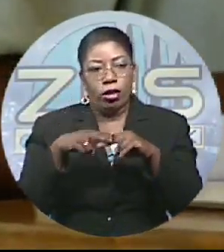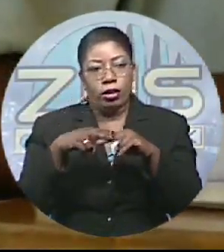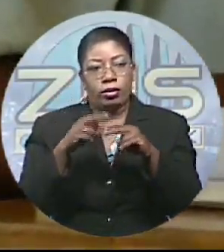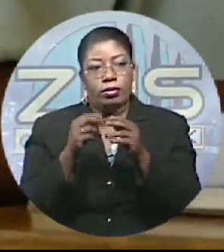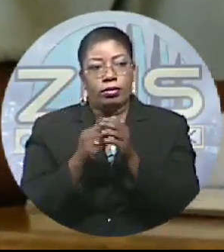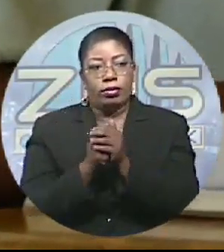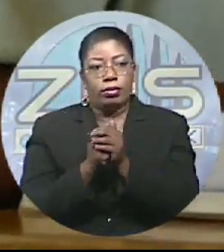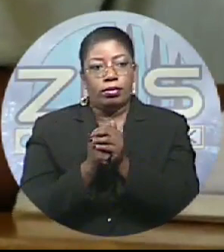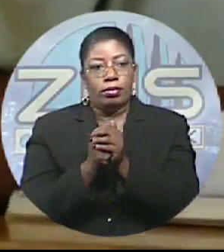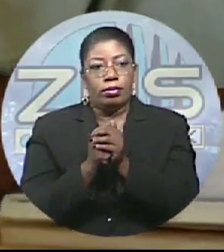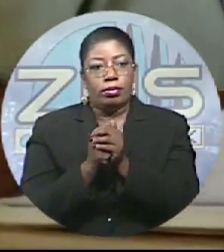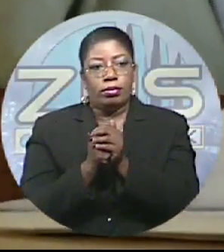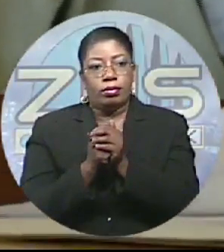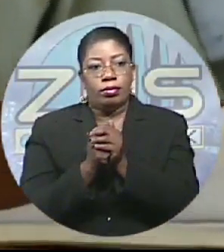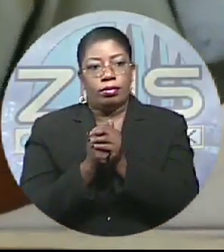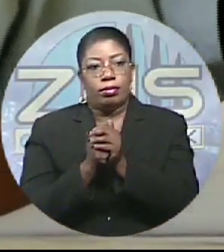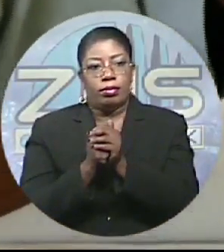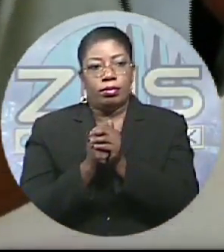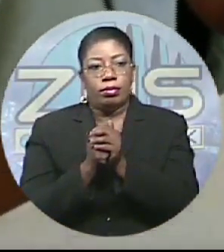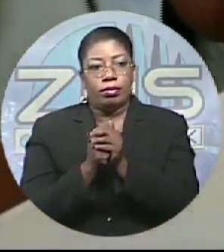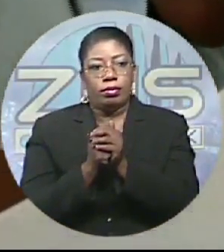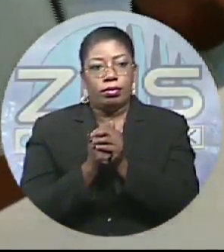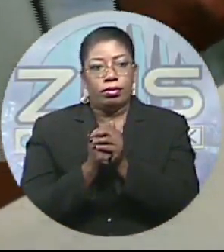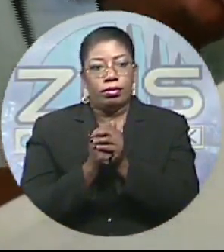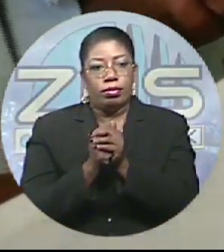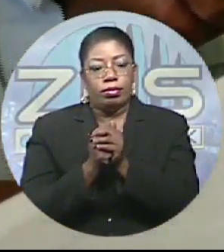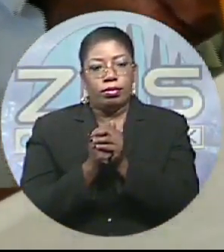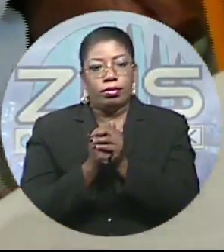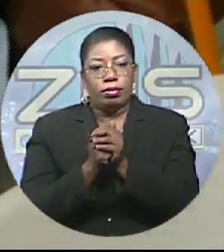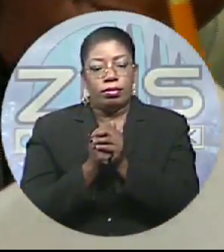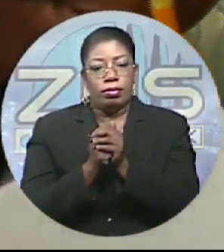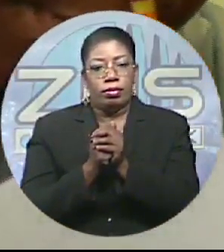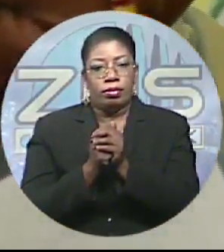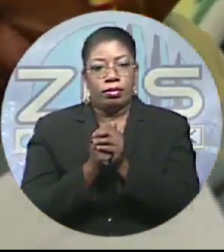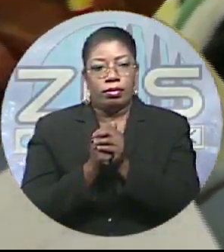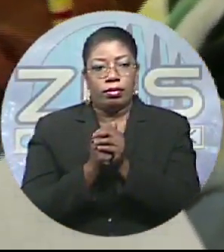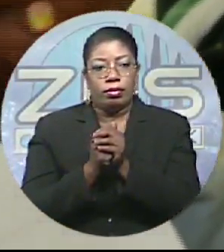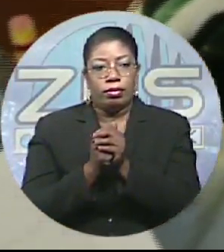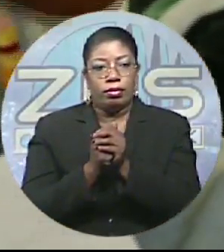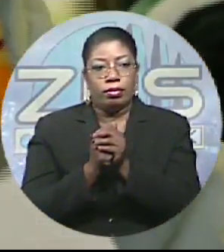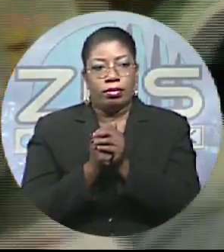Keishla Adderley for the BTC Island Connection.